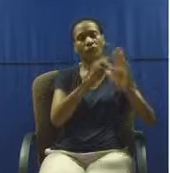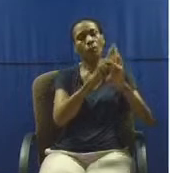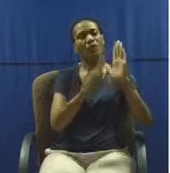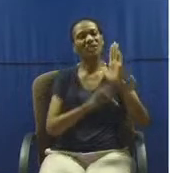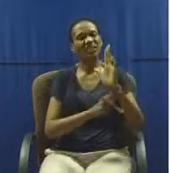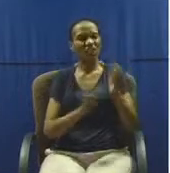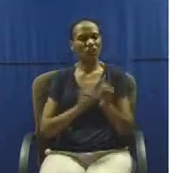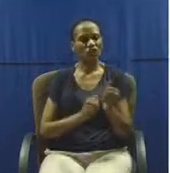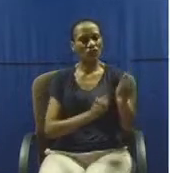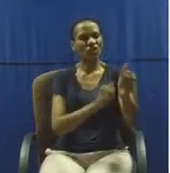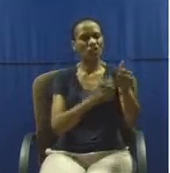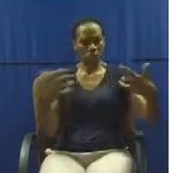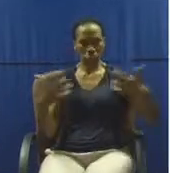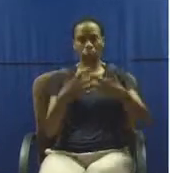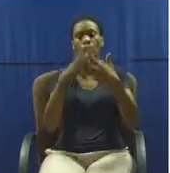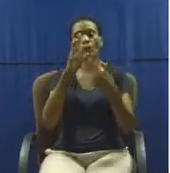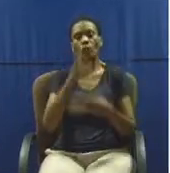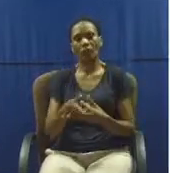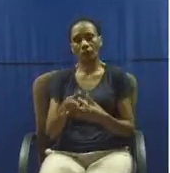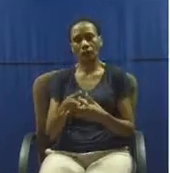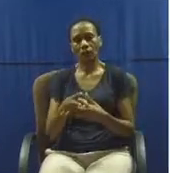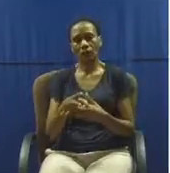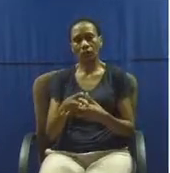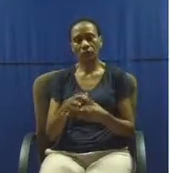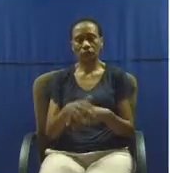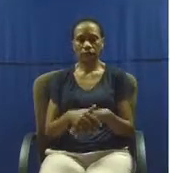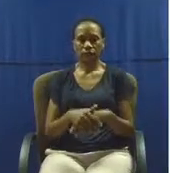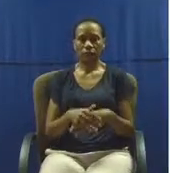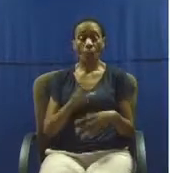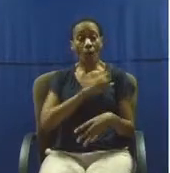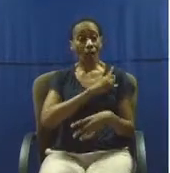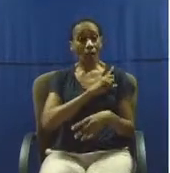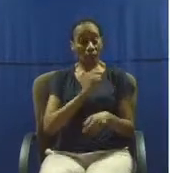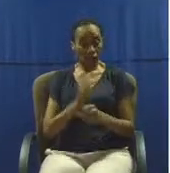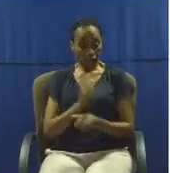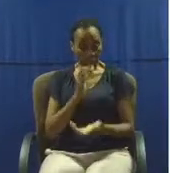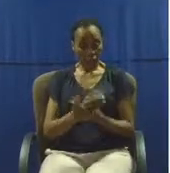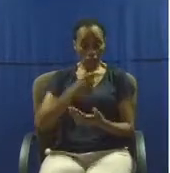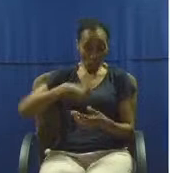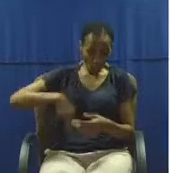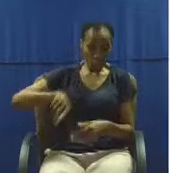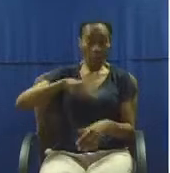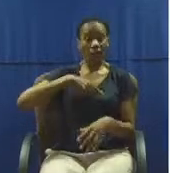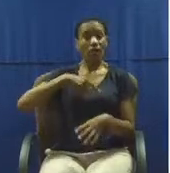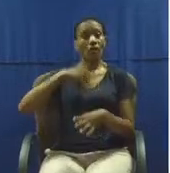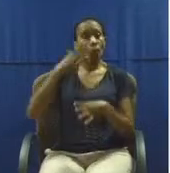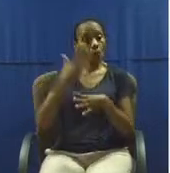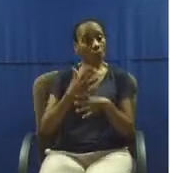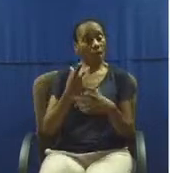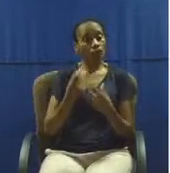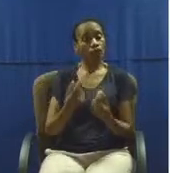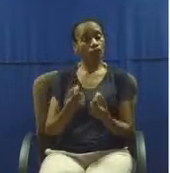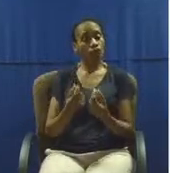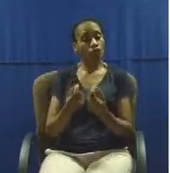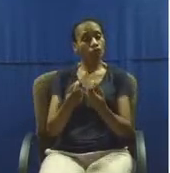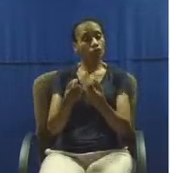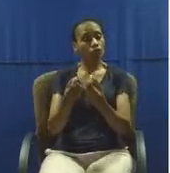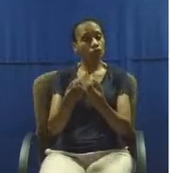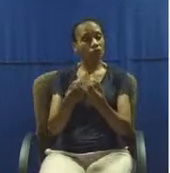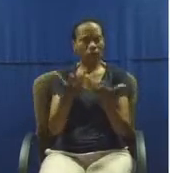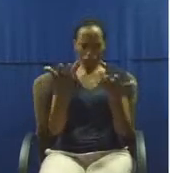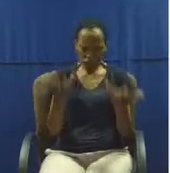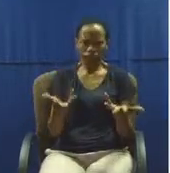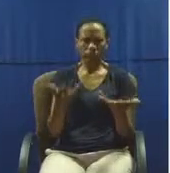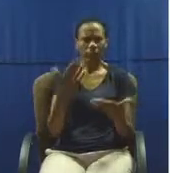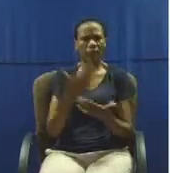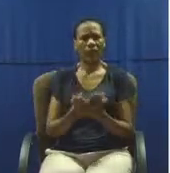strategy that is going to be put in place to ensure that we do have a better handle